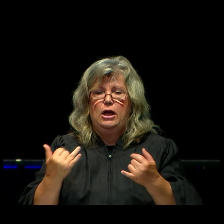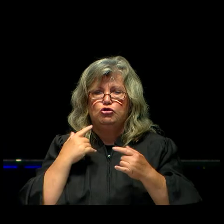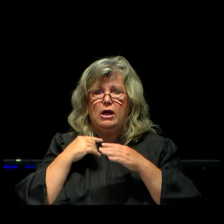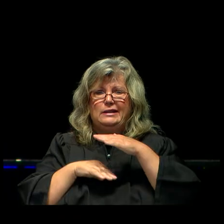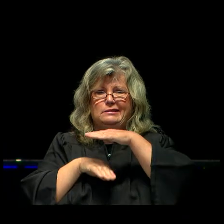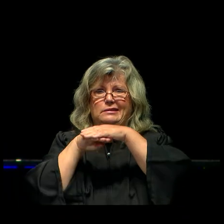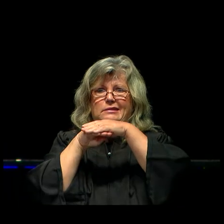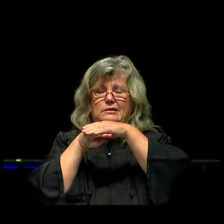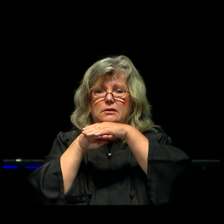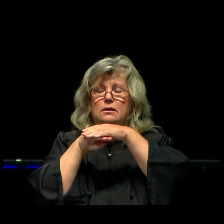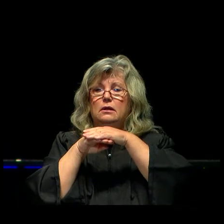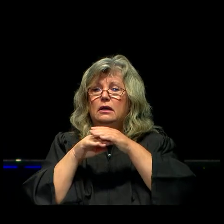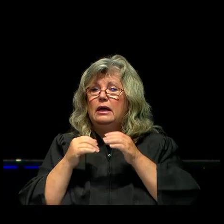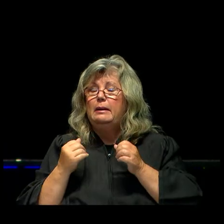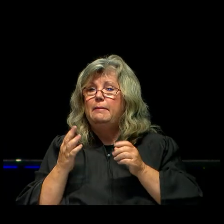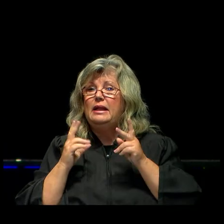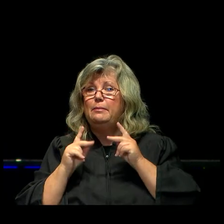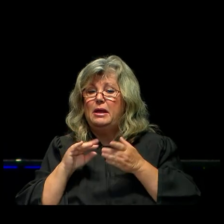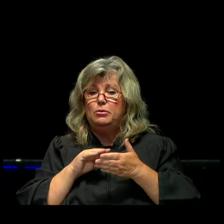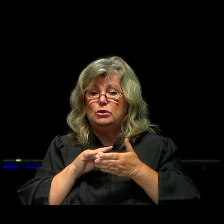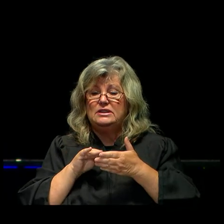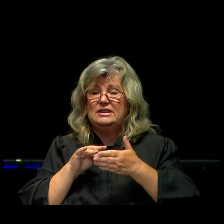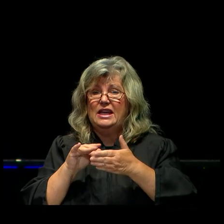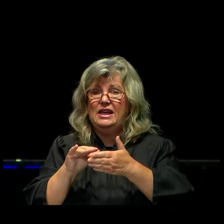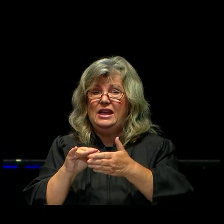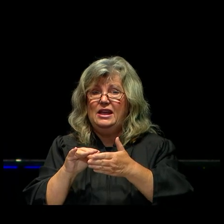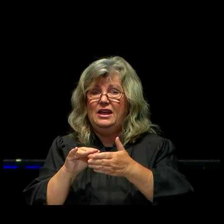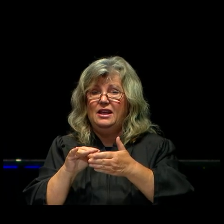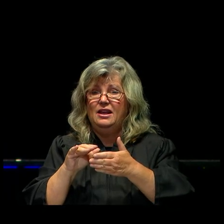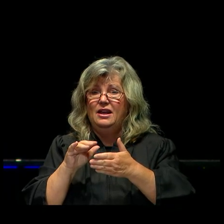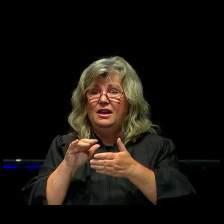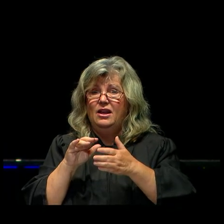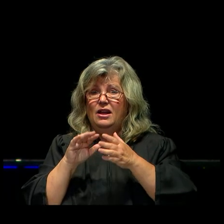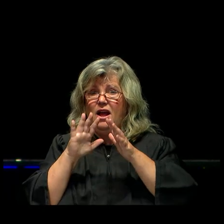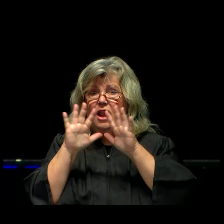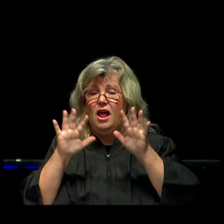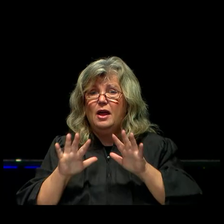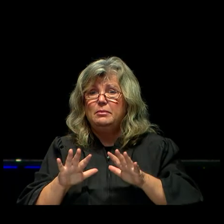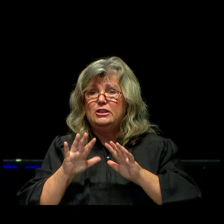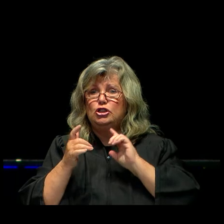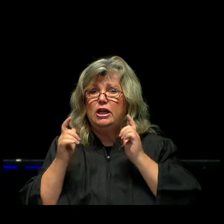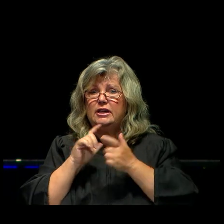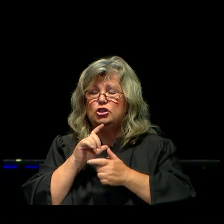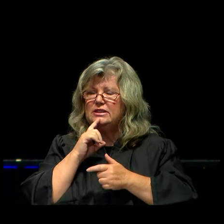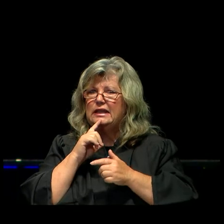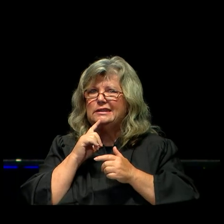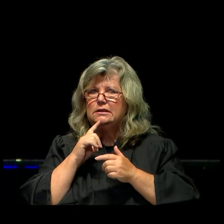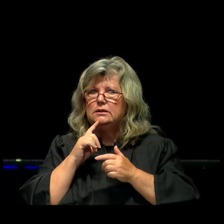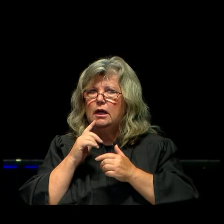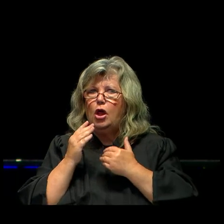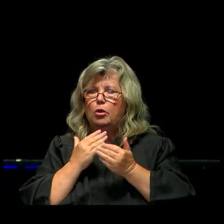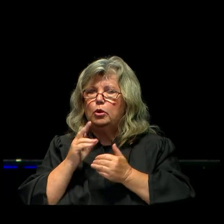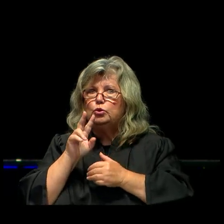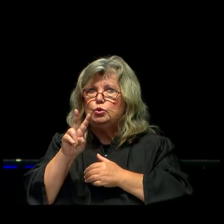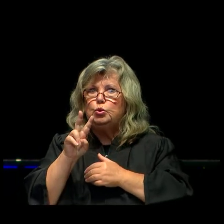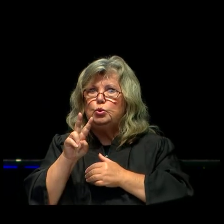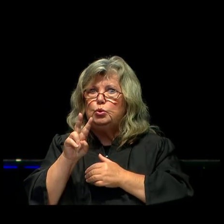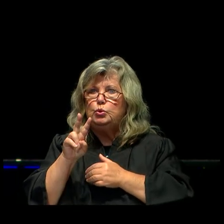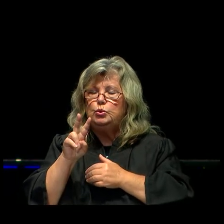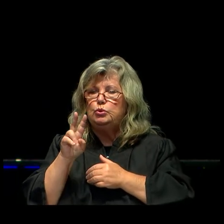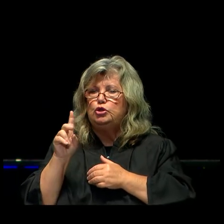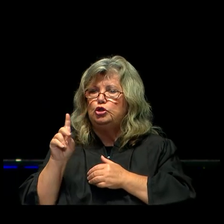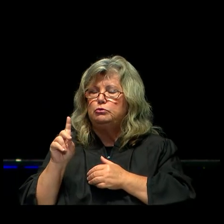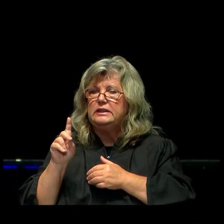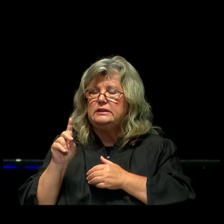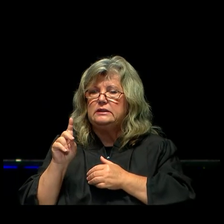know studying climate change say we're drifting towards 2 degrees centigrade warming. And in that space that we're